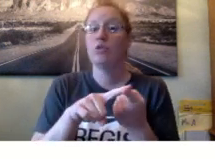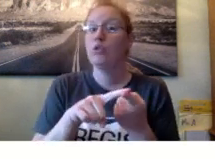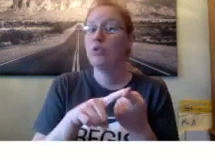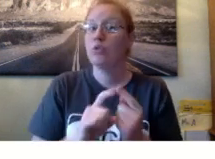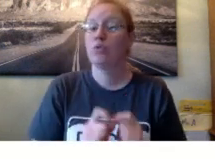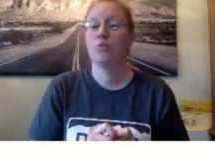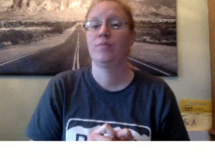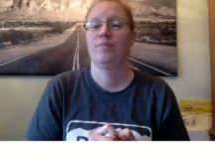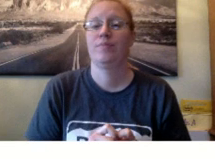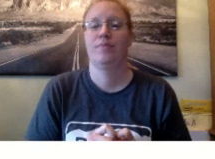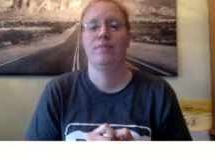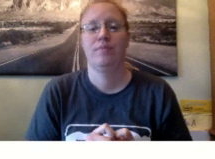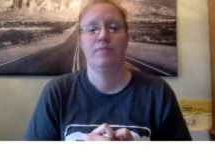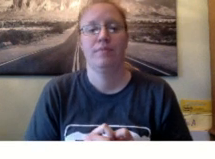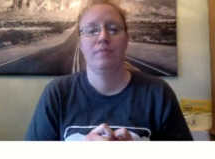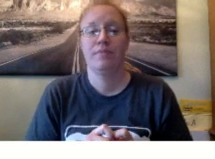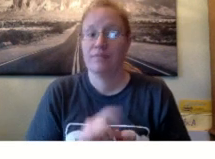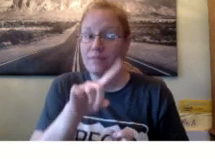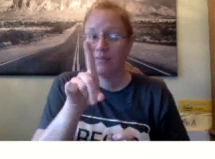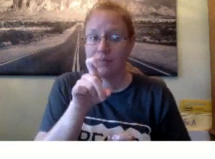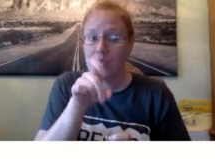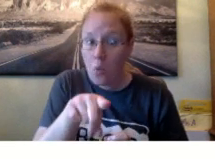like to grow food? It's a question.